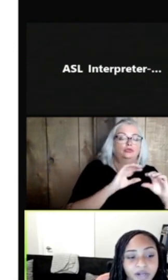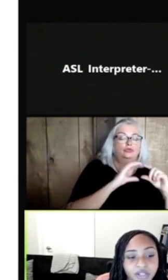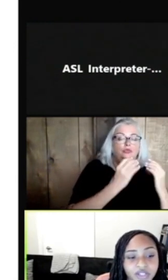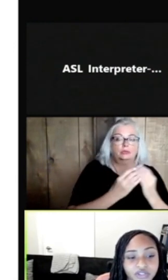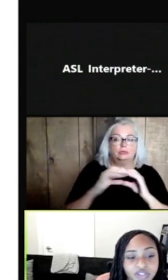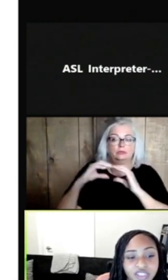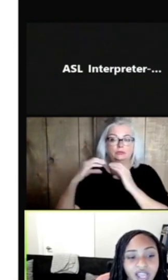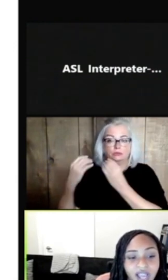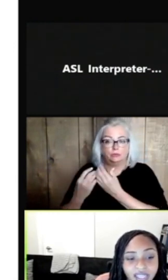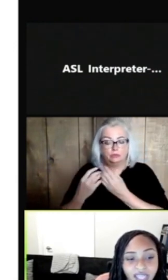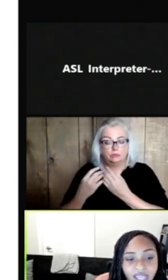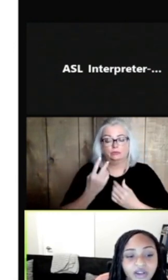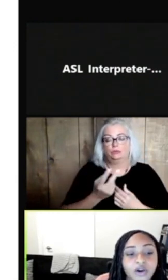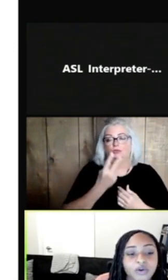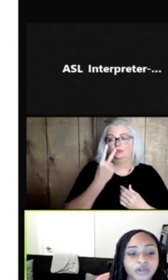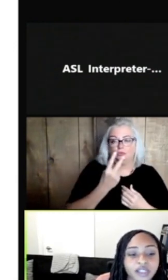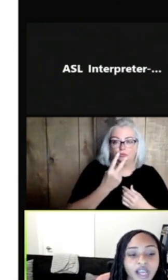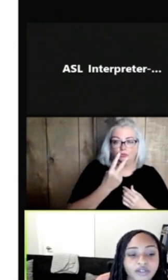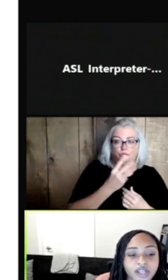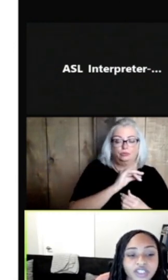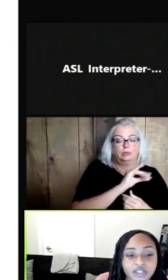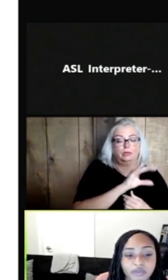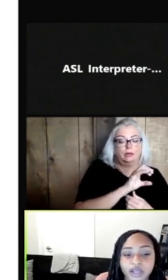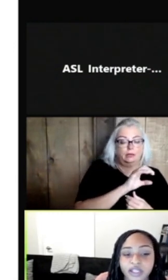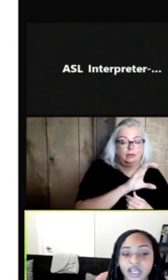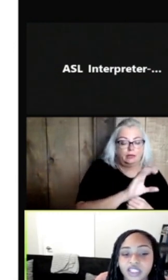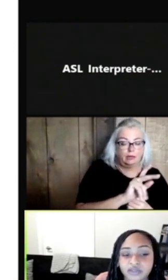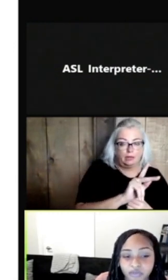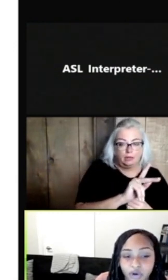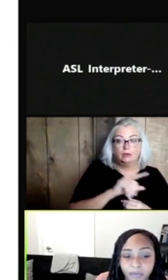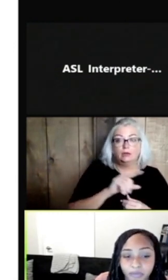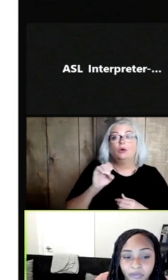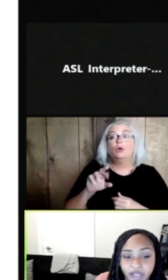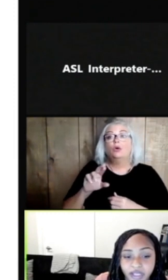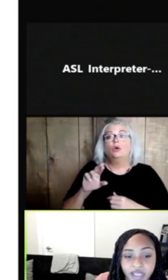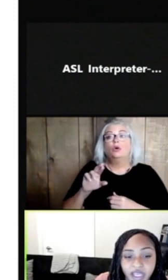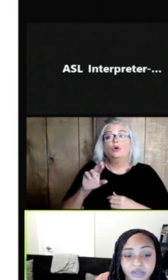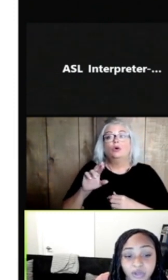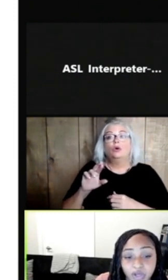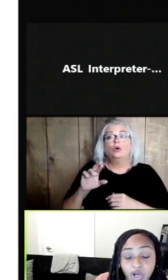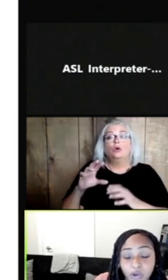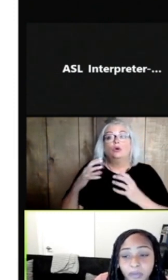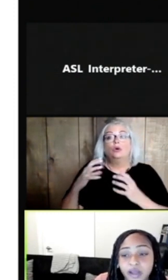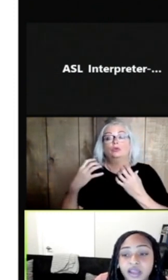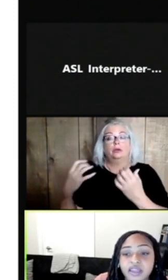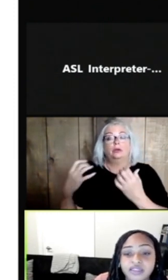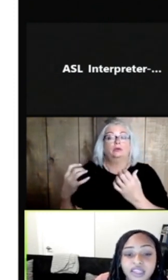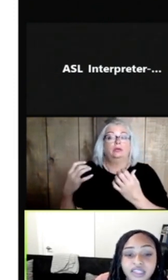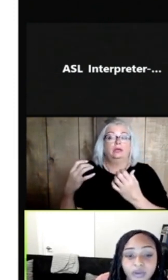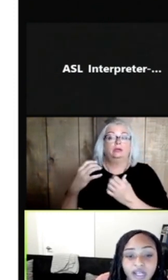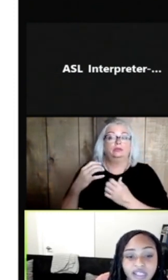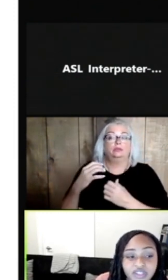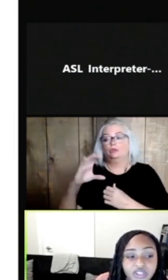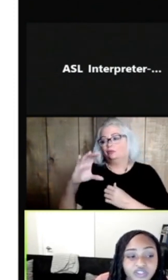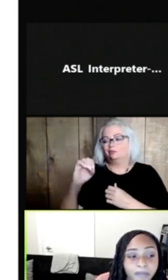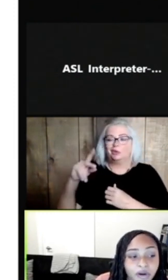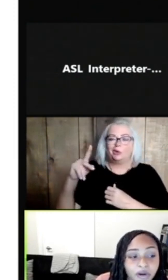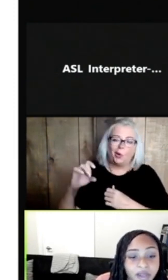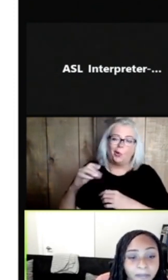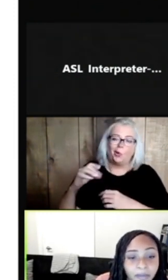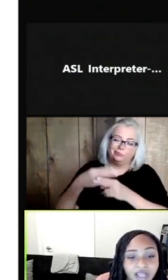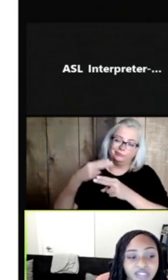African American Churches, ICAC, or the Congregations of Organized for Prophetic Engagement, or COPE. These organizations